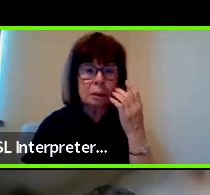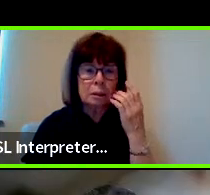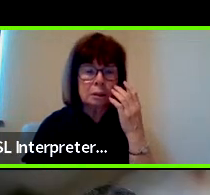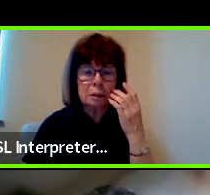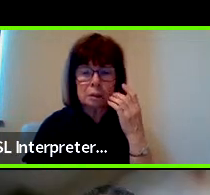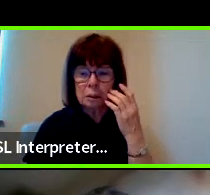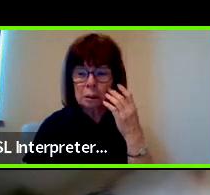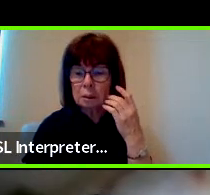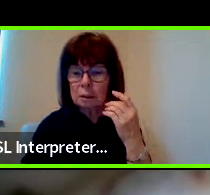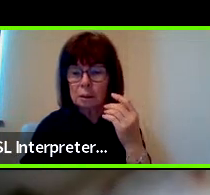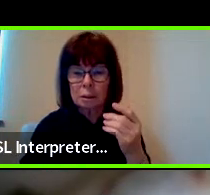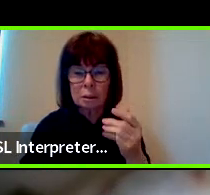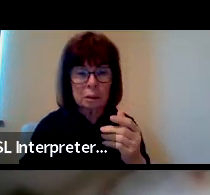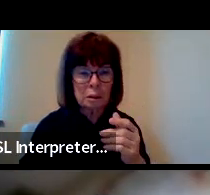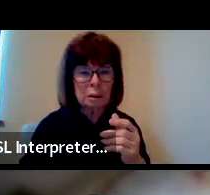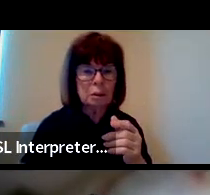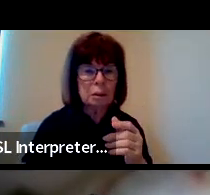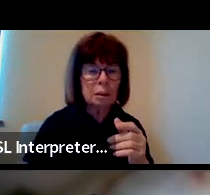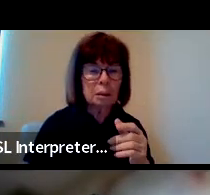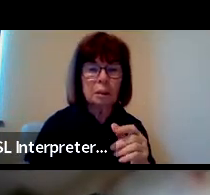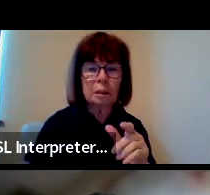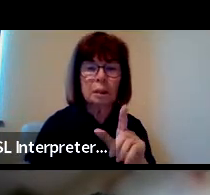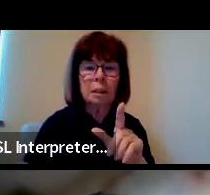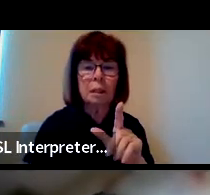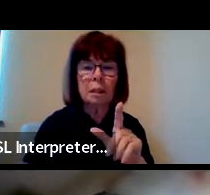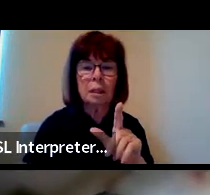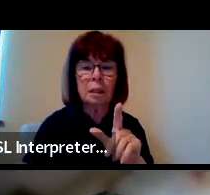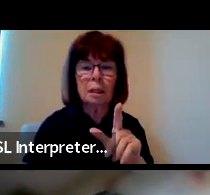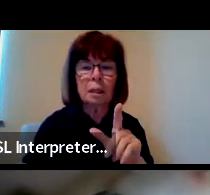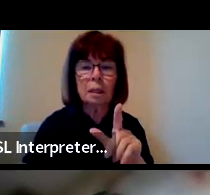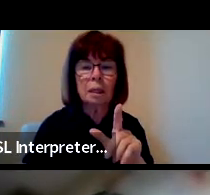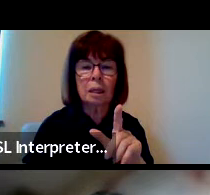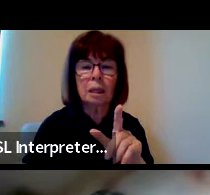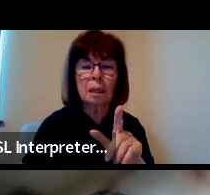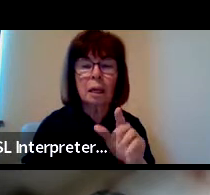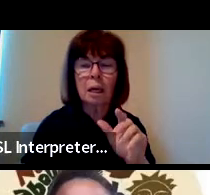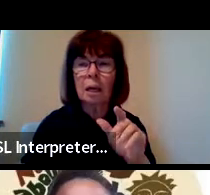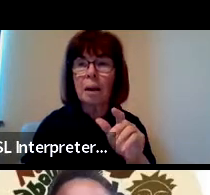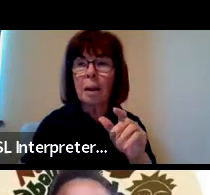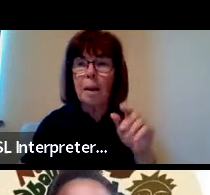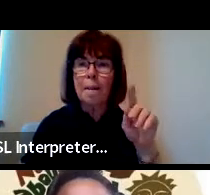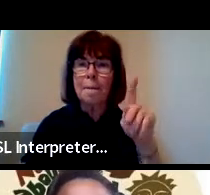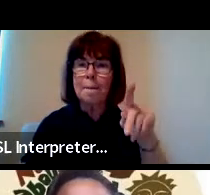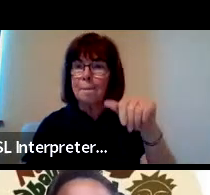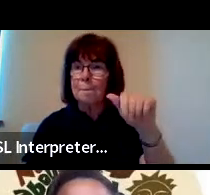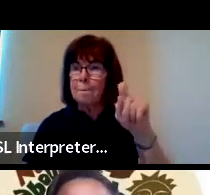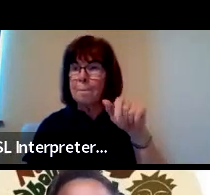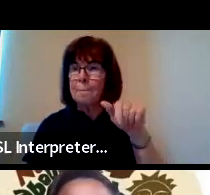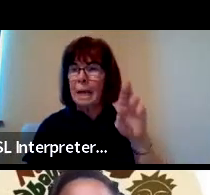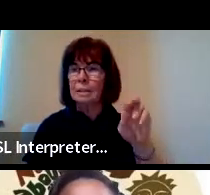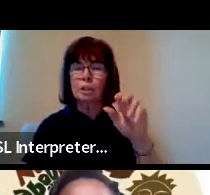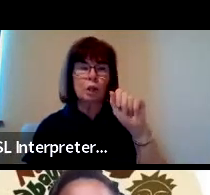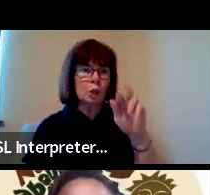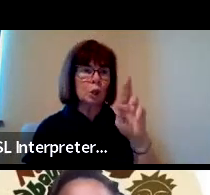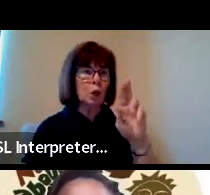Pastor Arlene? Yeah, gotta find myself in a moment.